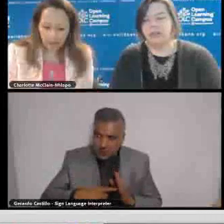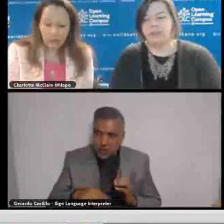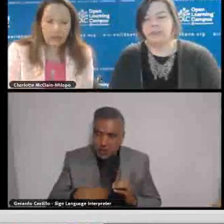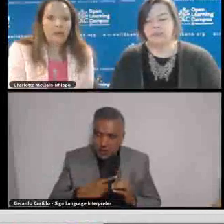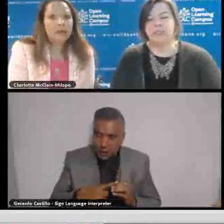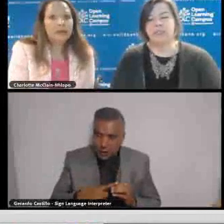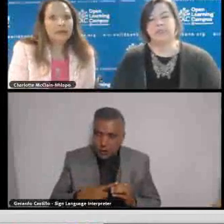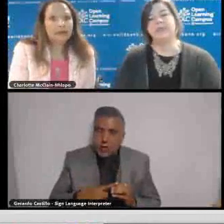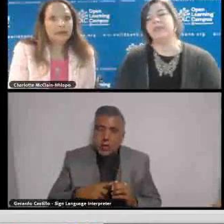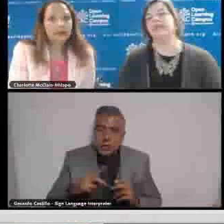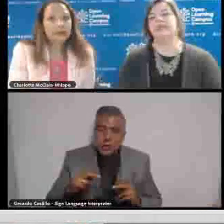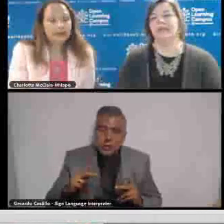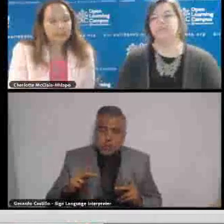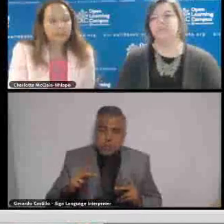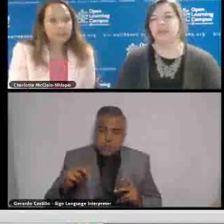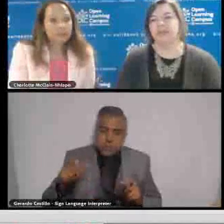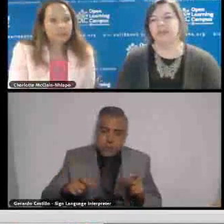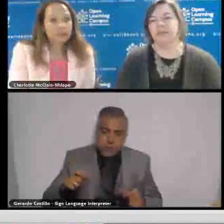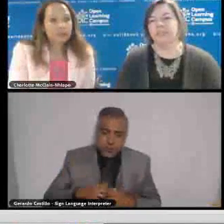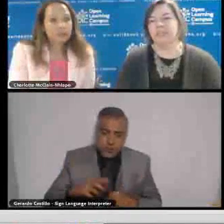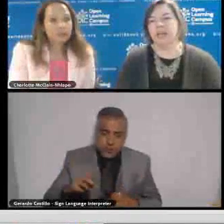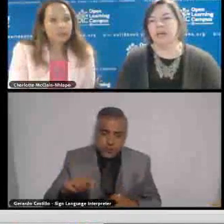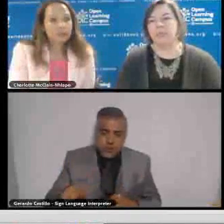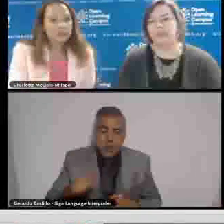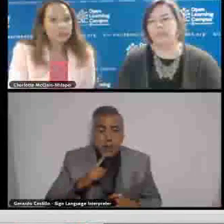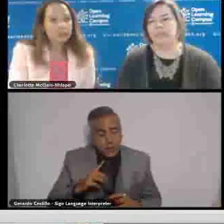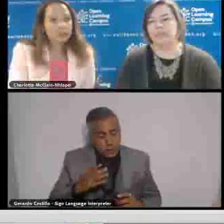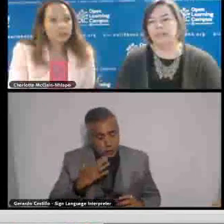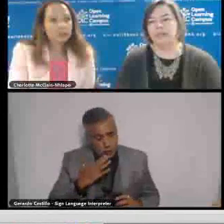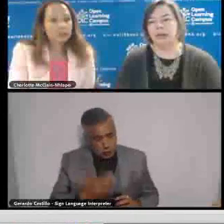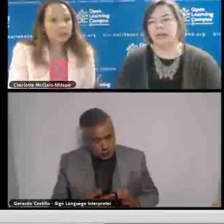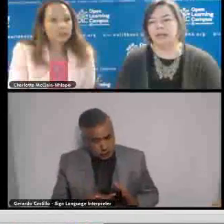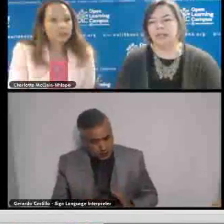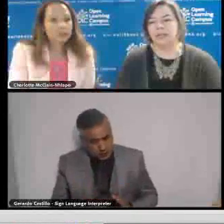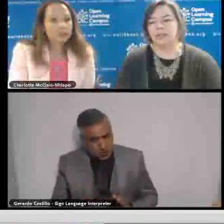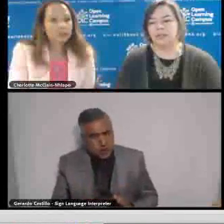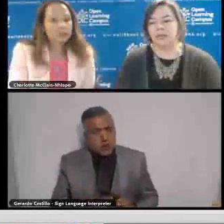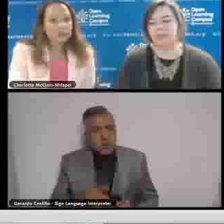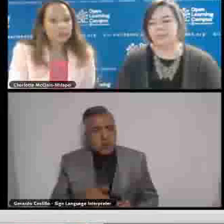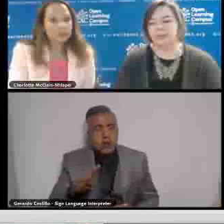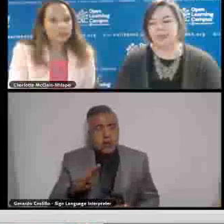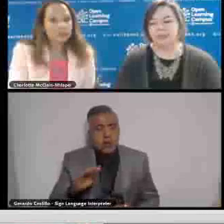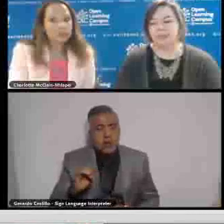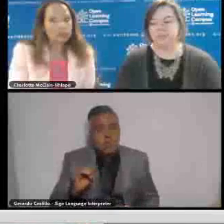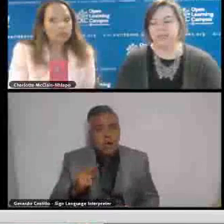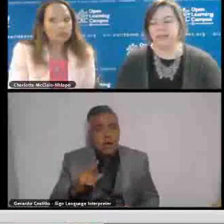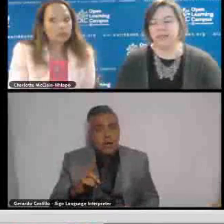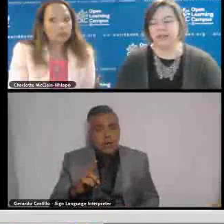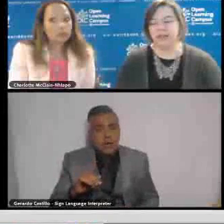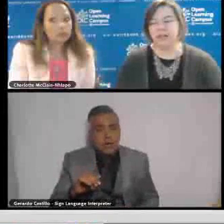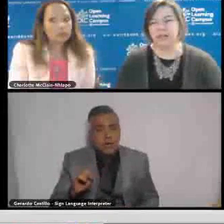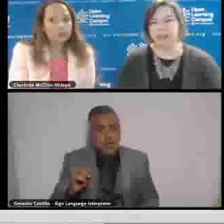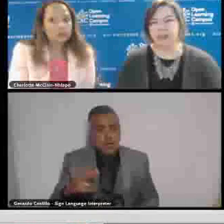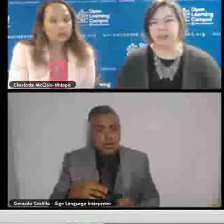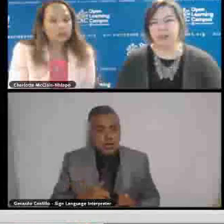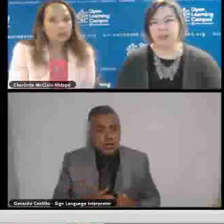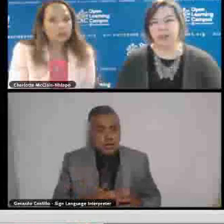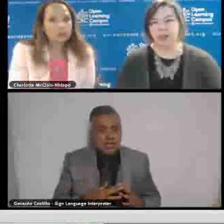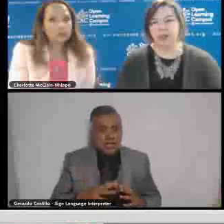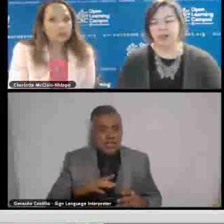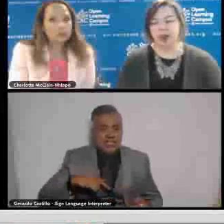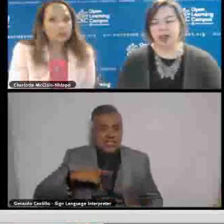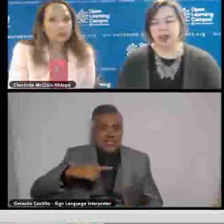persons with disabilities, but the famous example is Bangladesh in building their cyclone shelters, because you